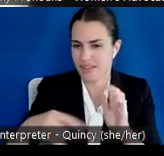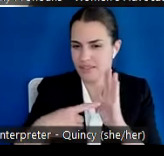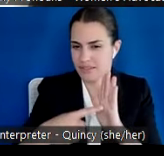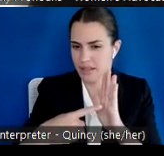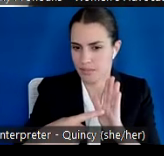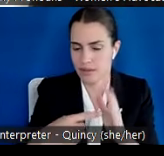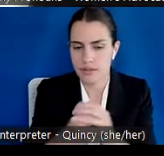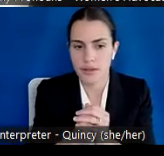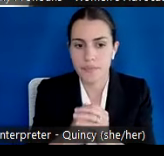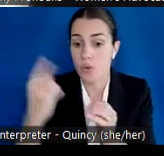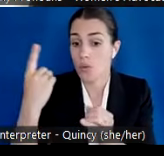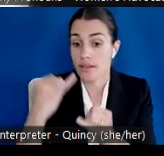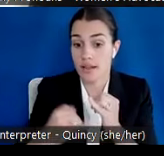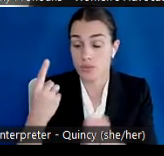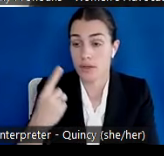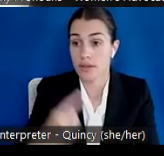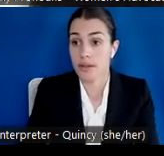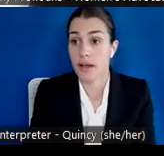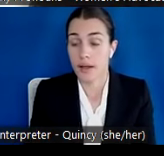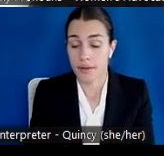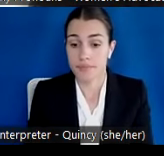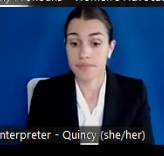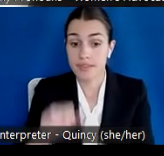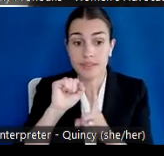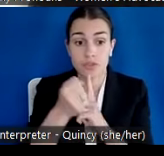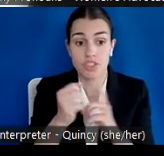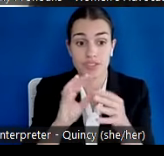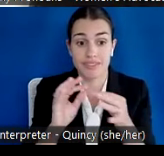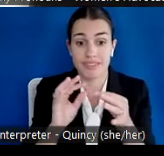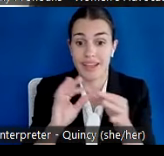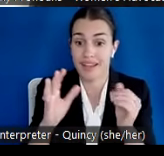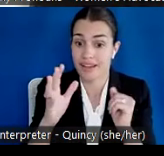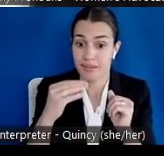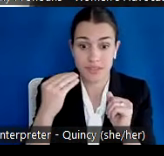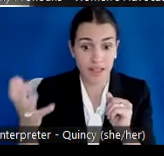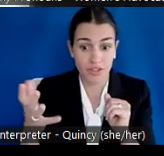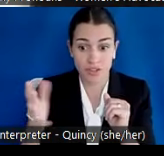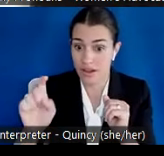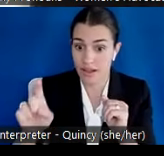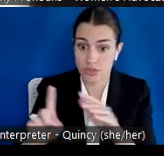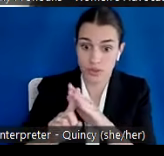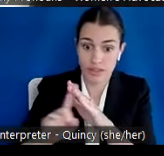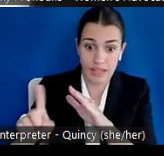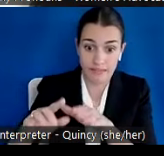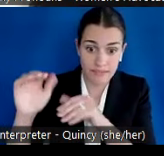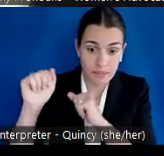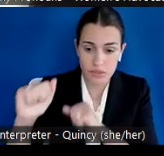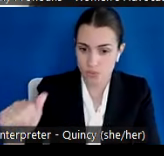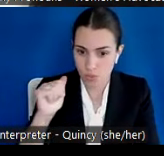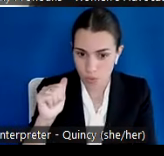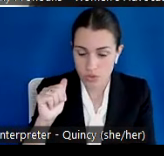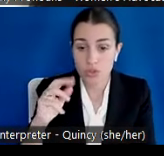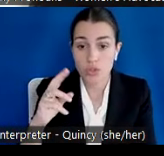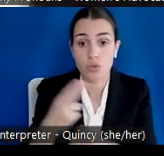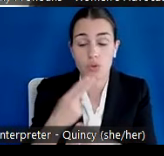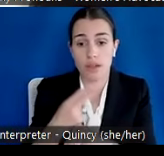one last one, a situation of saying, I keep telling her she has to leave, but she won't. And then utilizing domestic